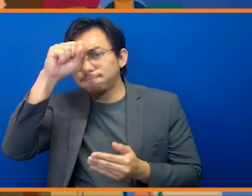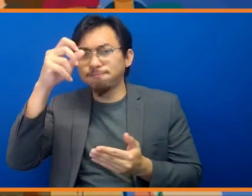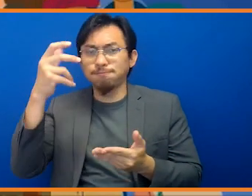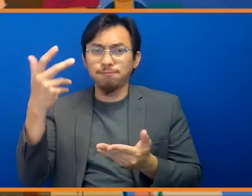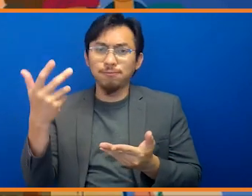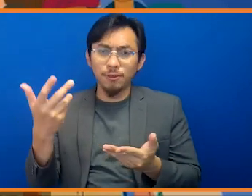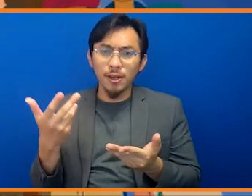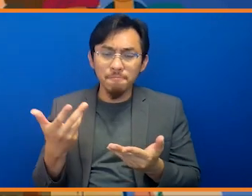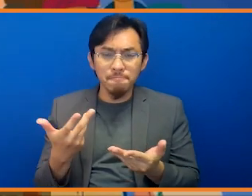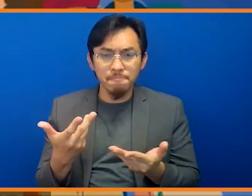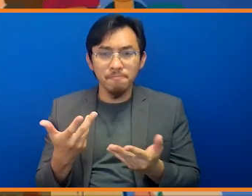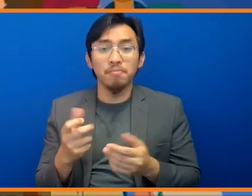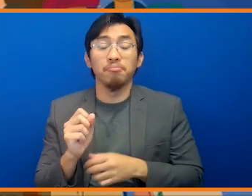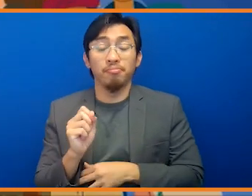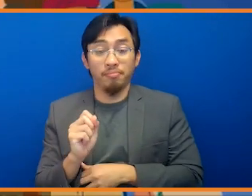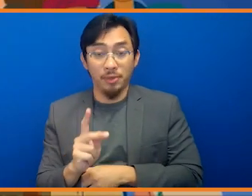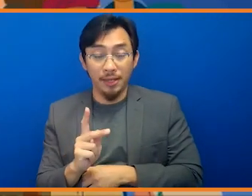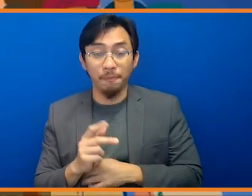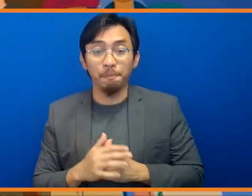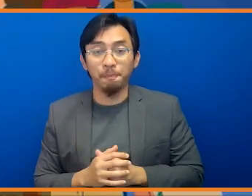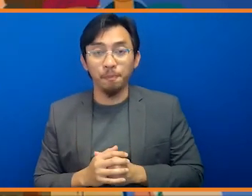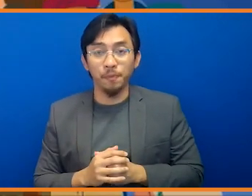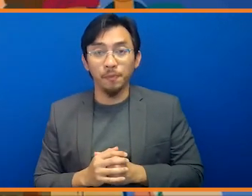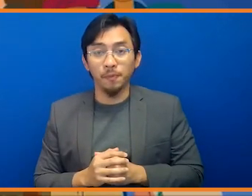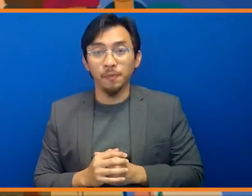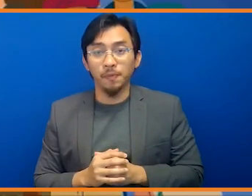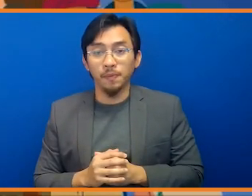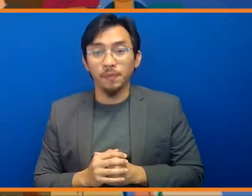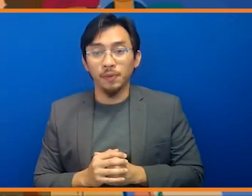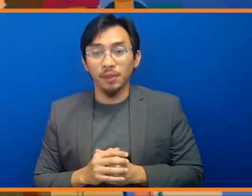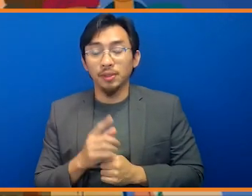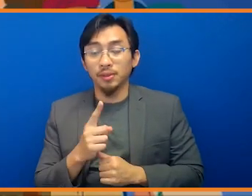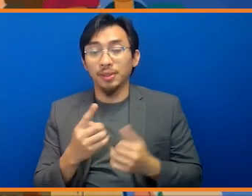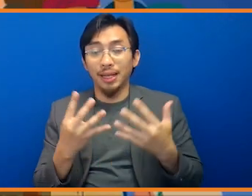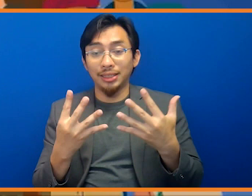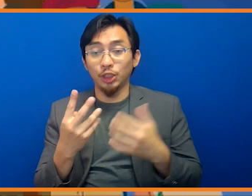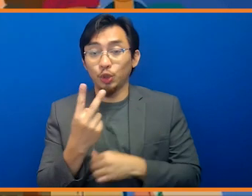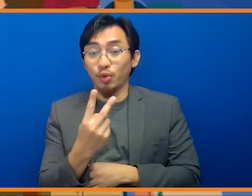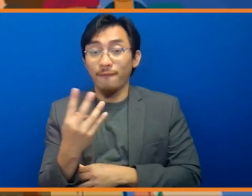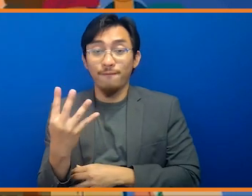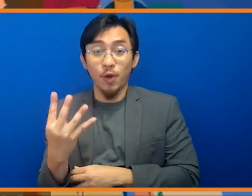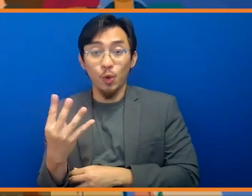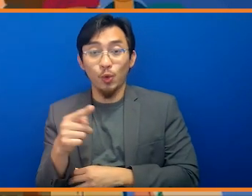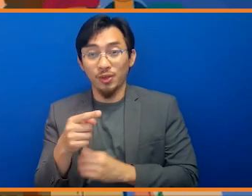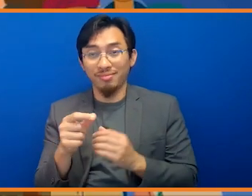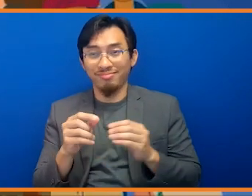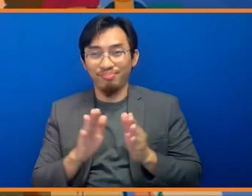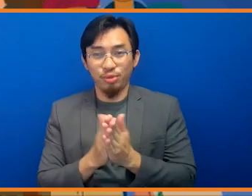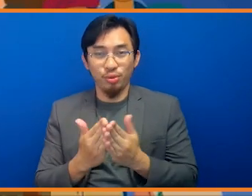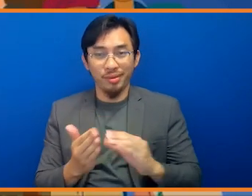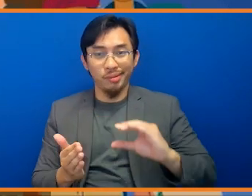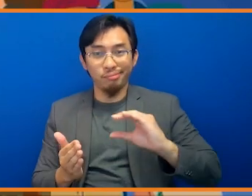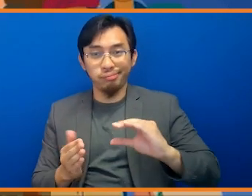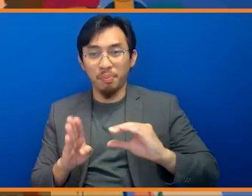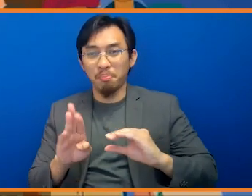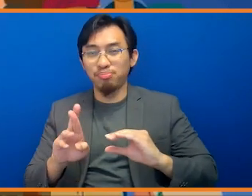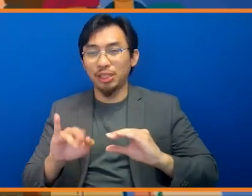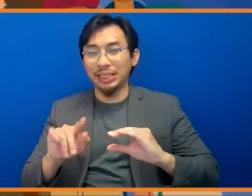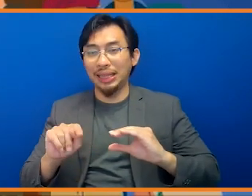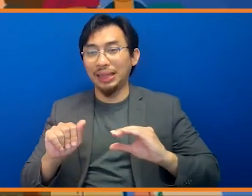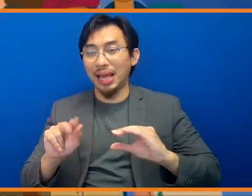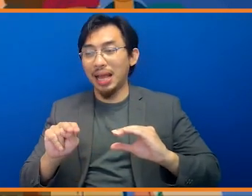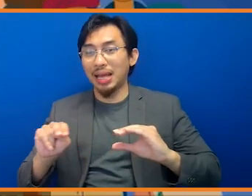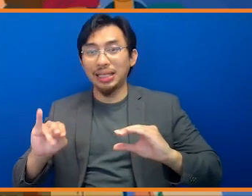memory. Okay. In 1924, Encyclopedia Britannica